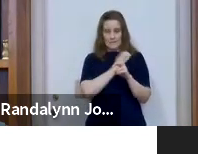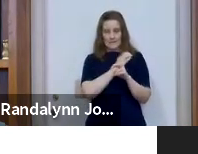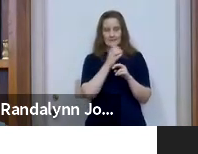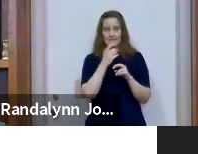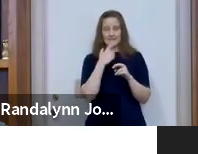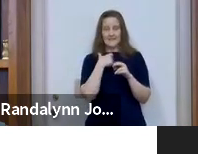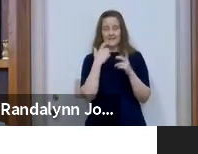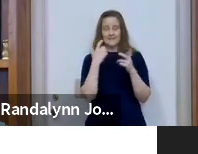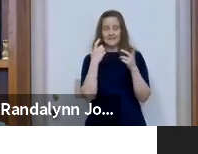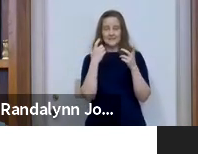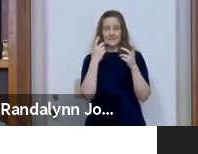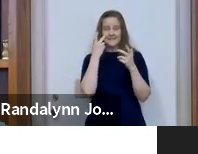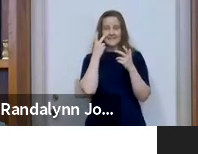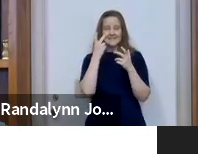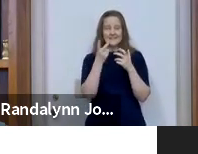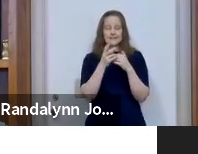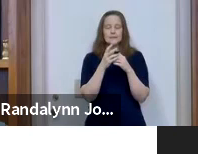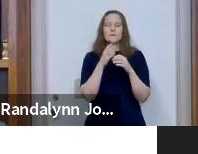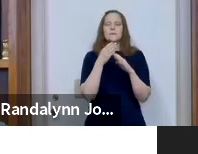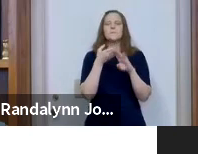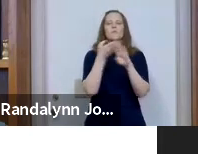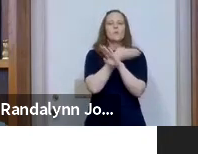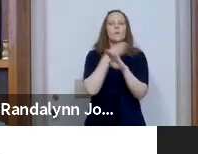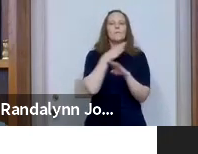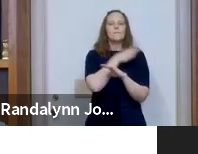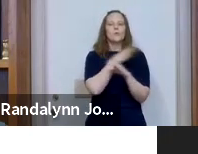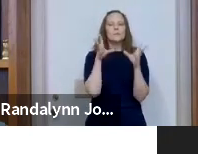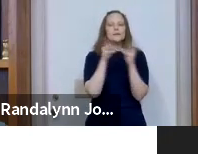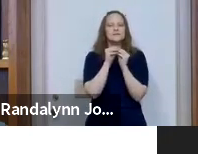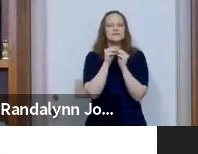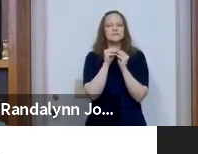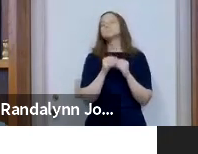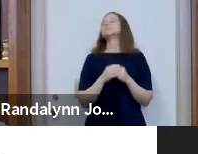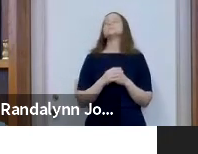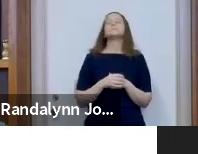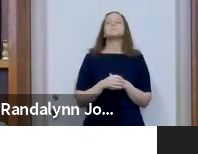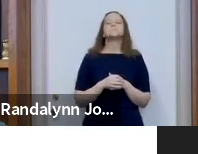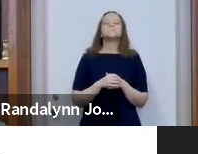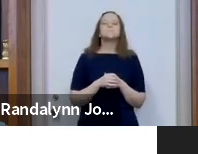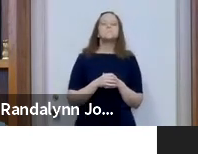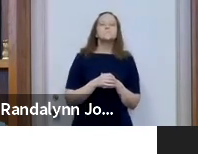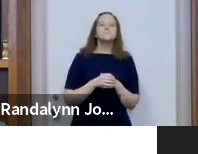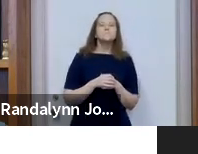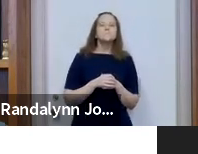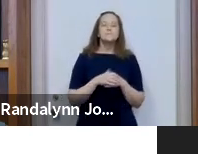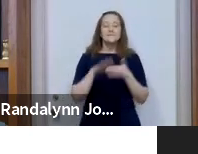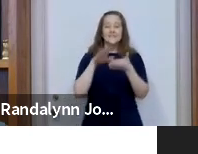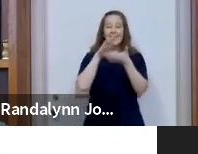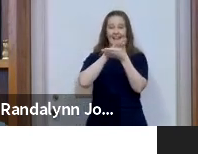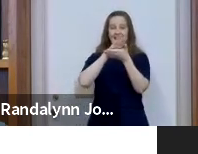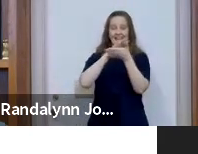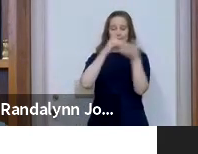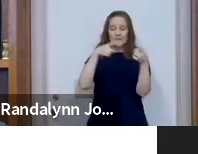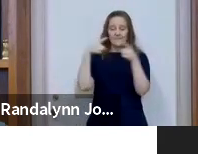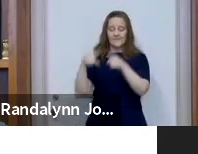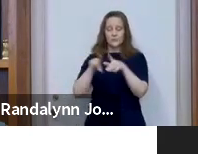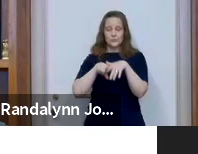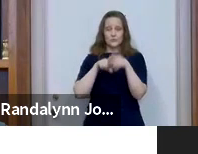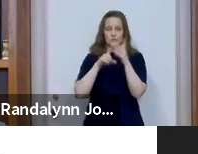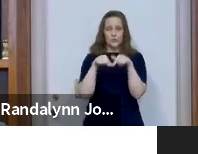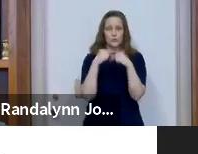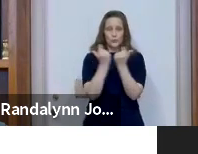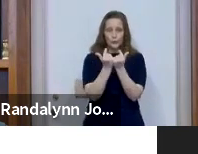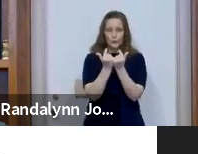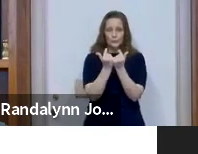this previously in board meetings. Would you flip back, please, Jim? Thank you. We have our Academic Affairs Restart Group, which is